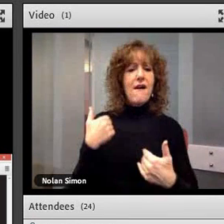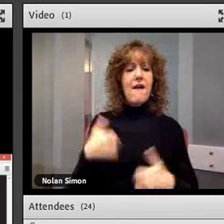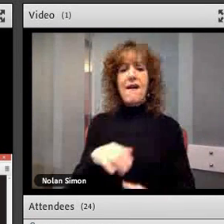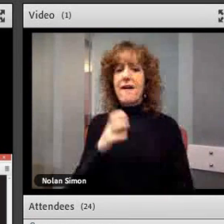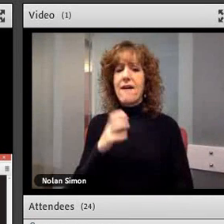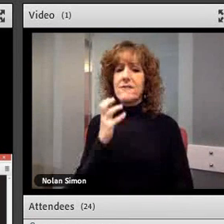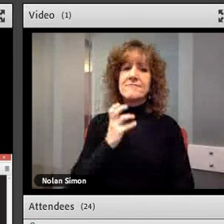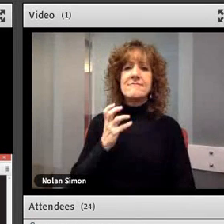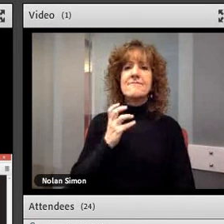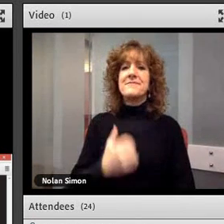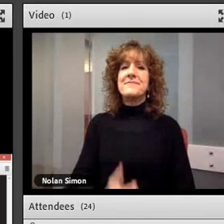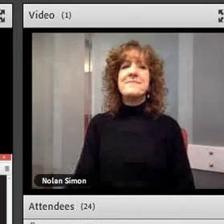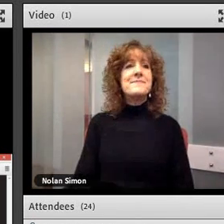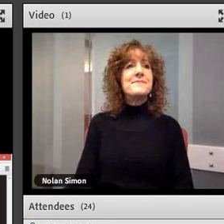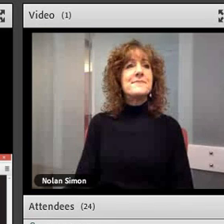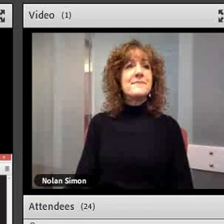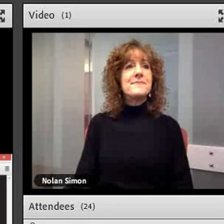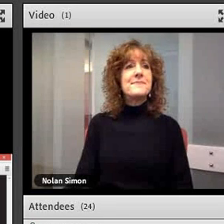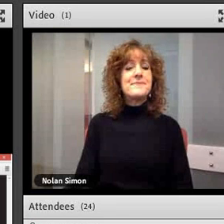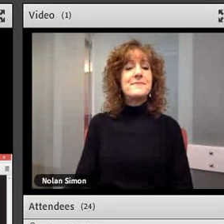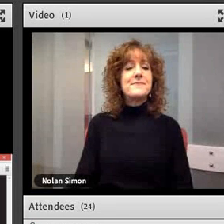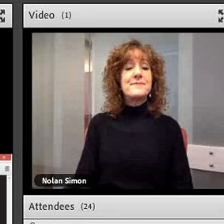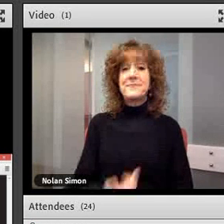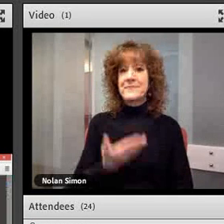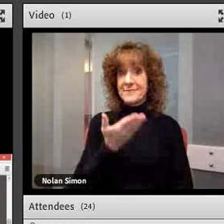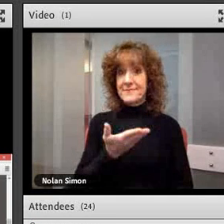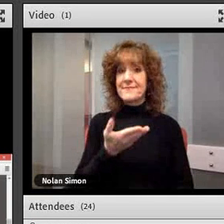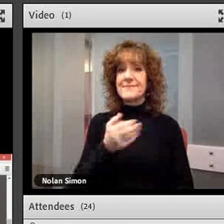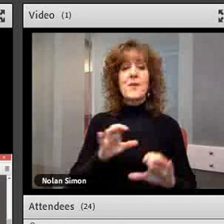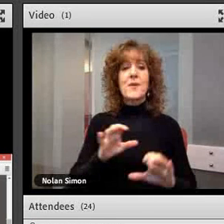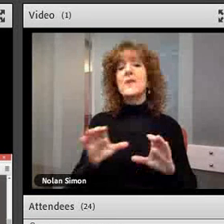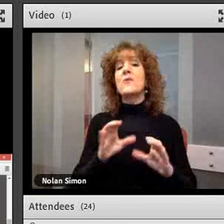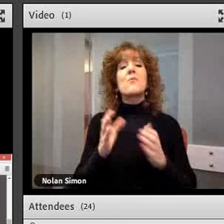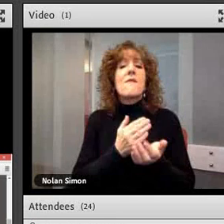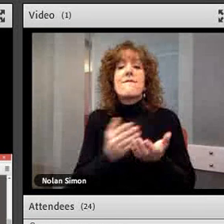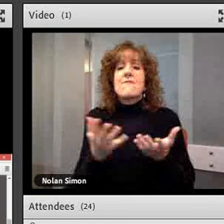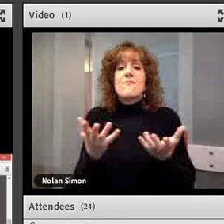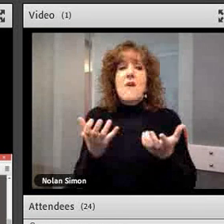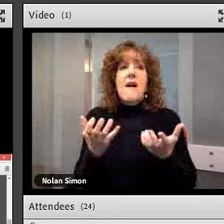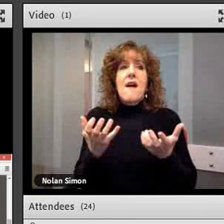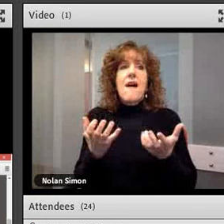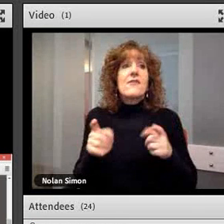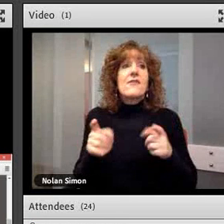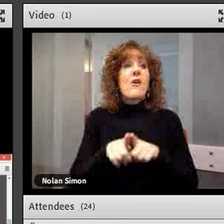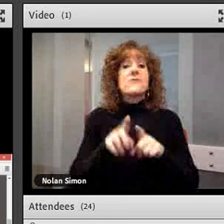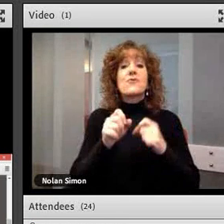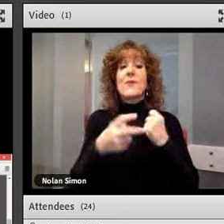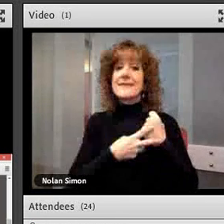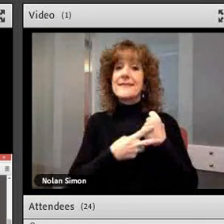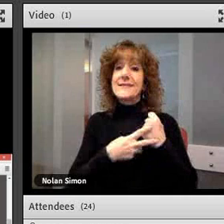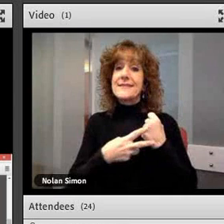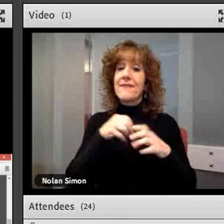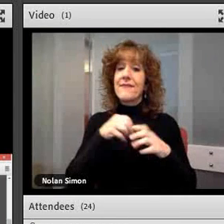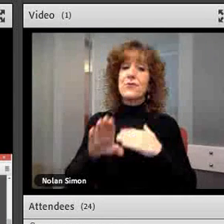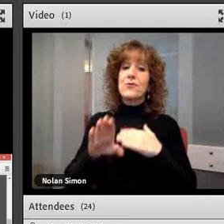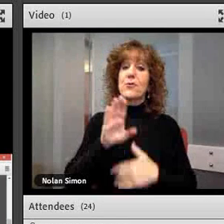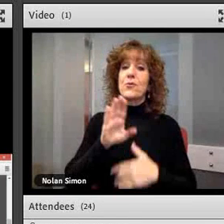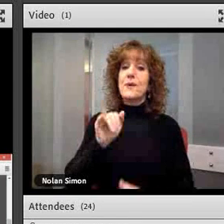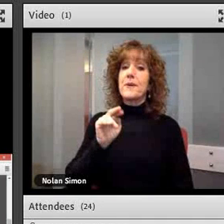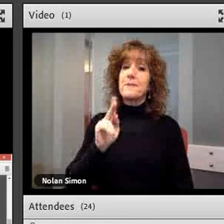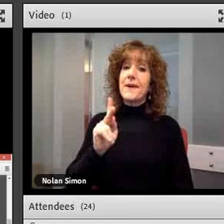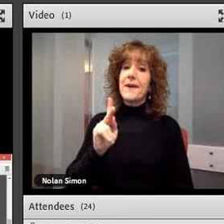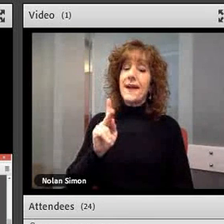Okay, so here you can do whatever you want. You also can save this in your bank. So you can enter